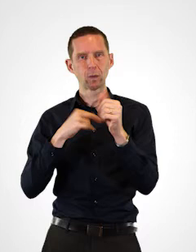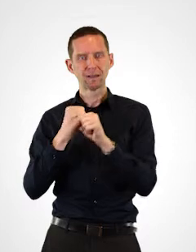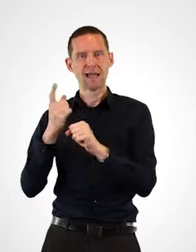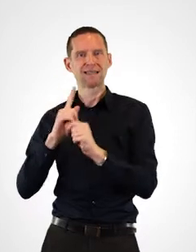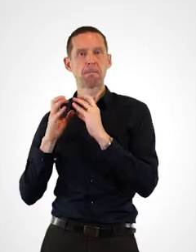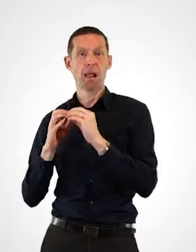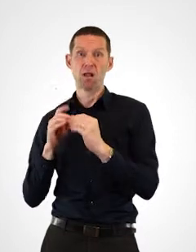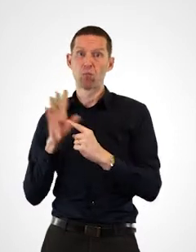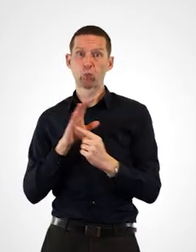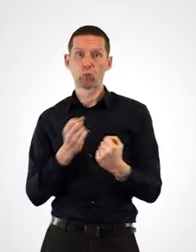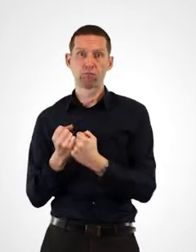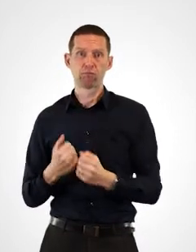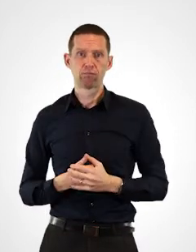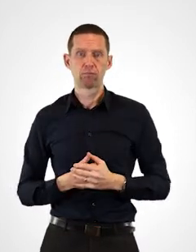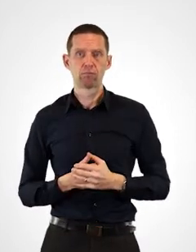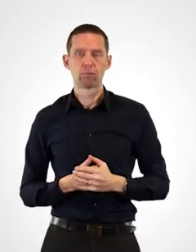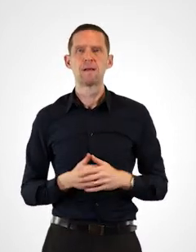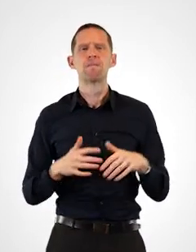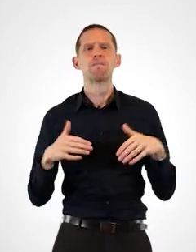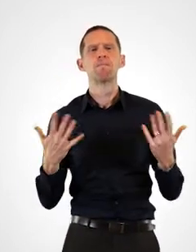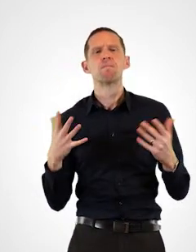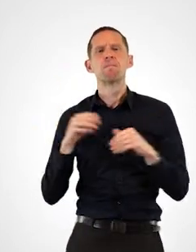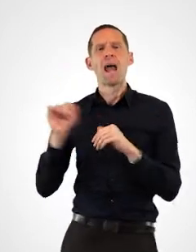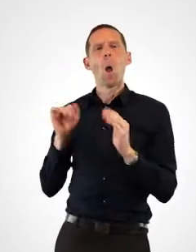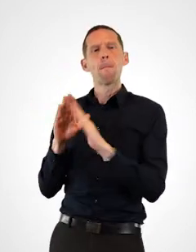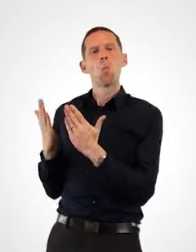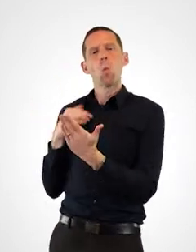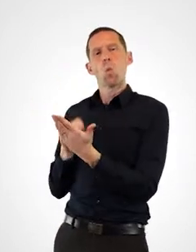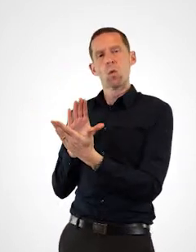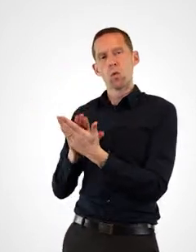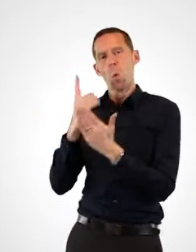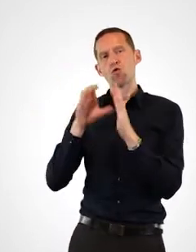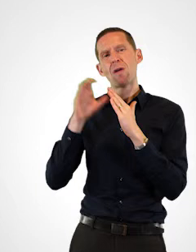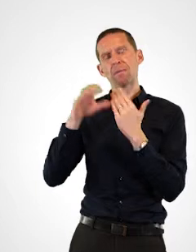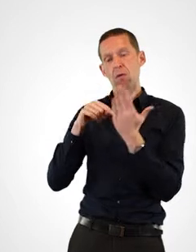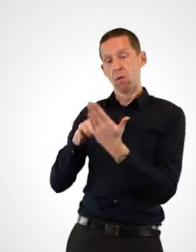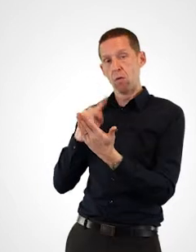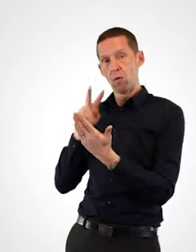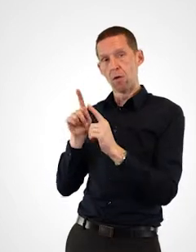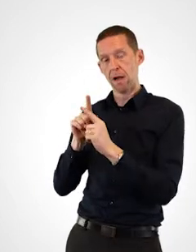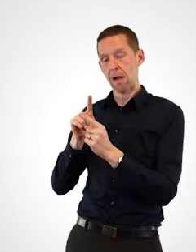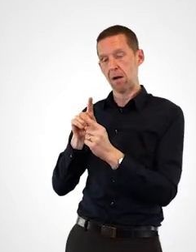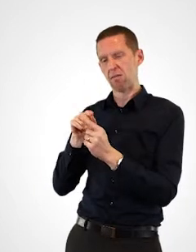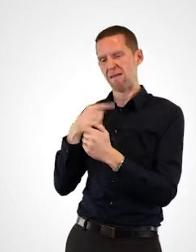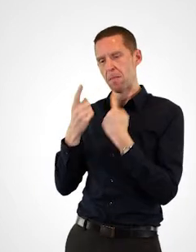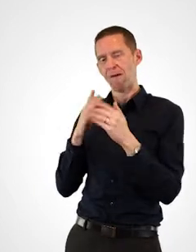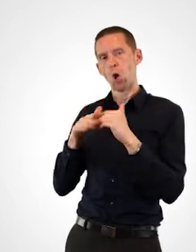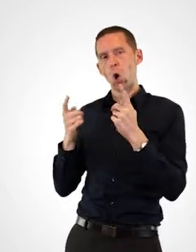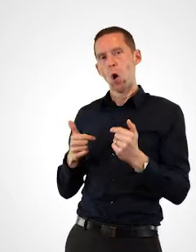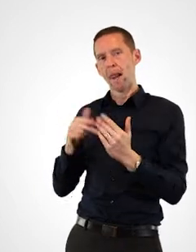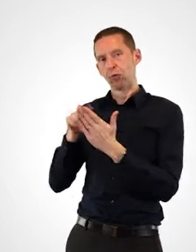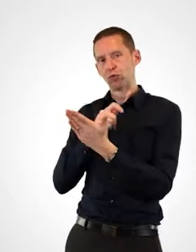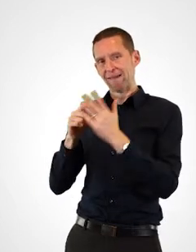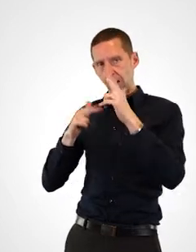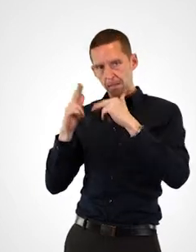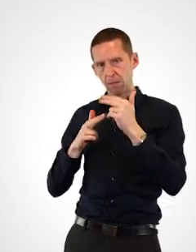So as part of our book, we also had a chapter that looked at the literature in early literacy development and